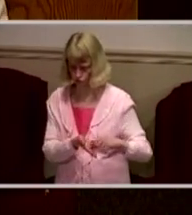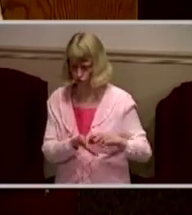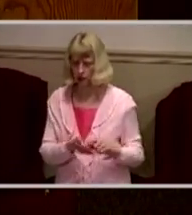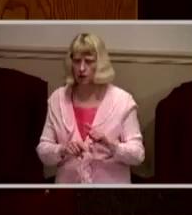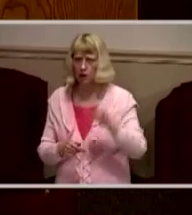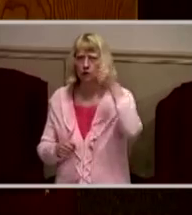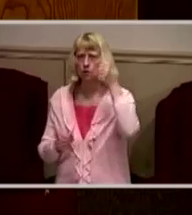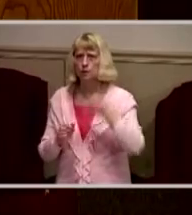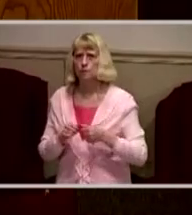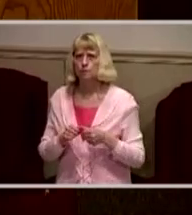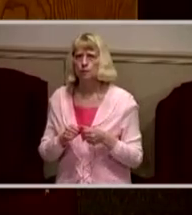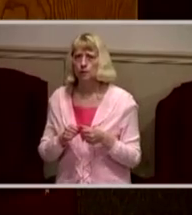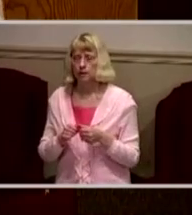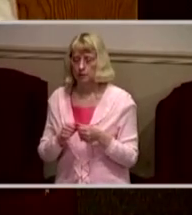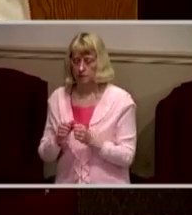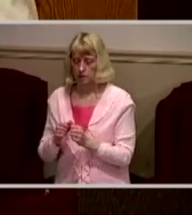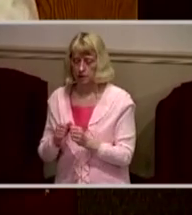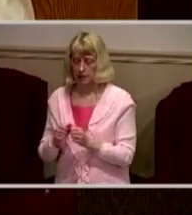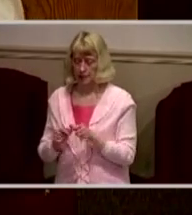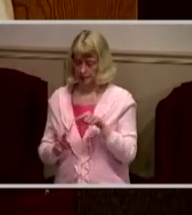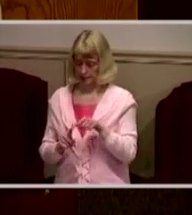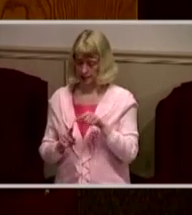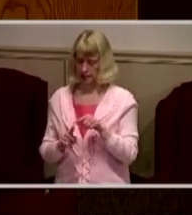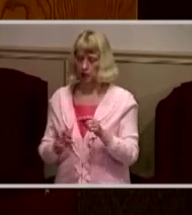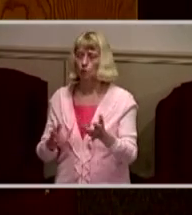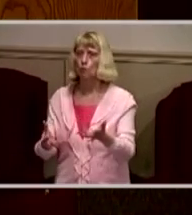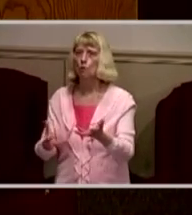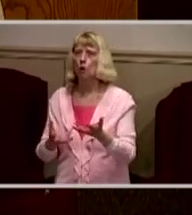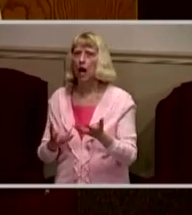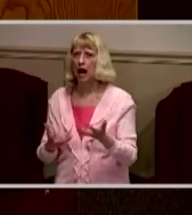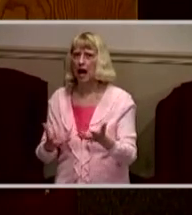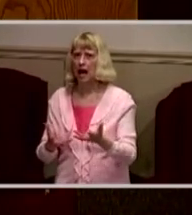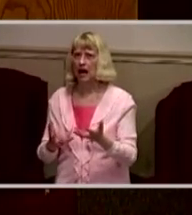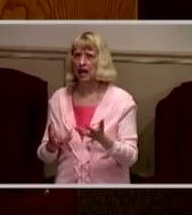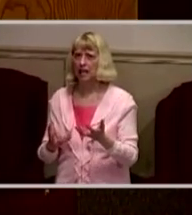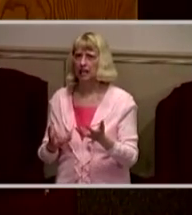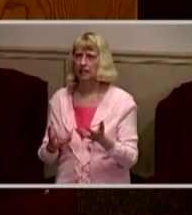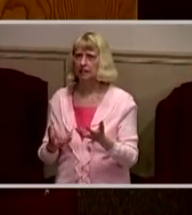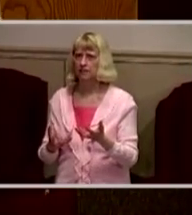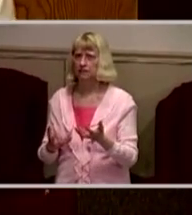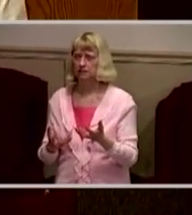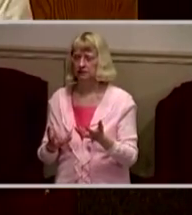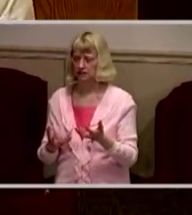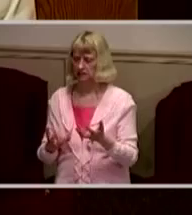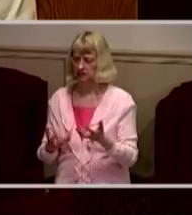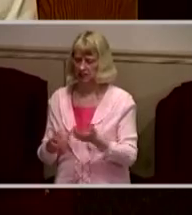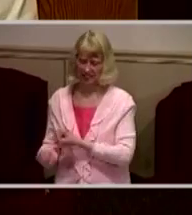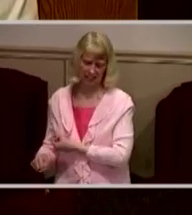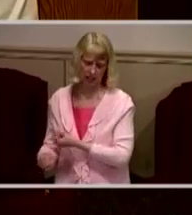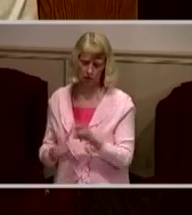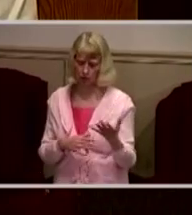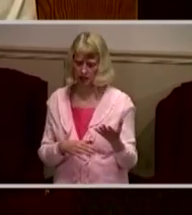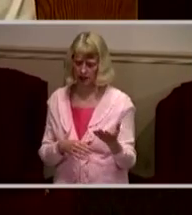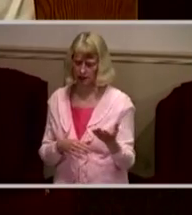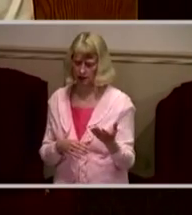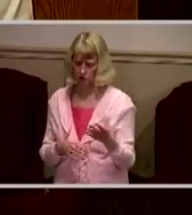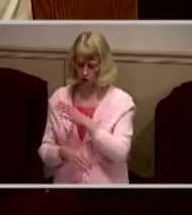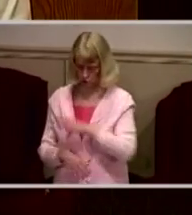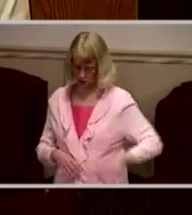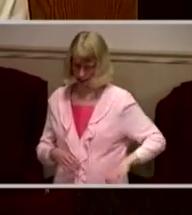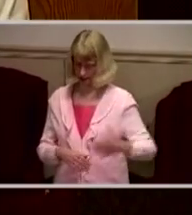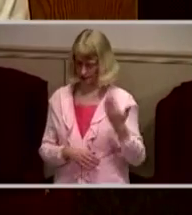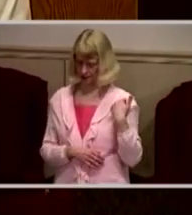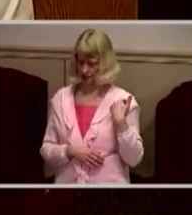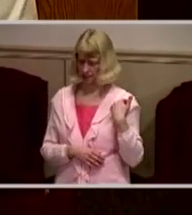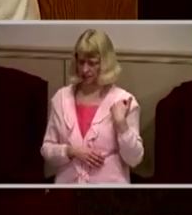remember, he was one who wanted to wipe the world rid of Christ, wipe the